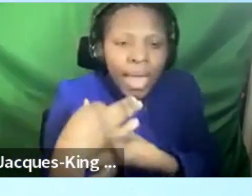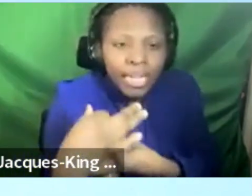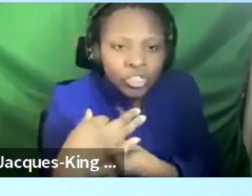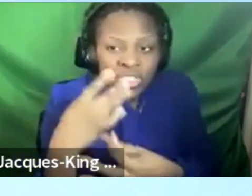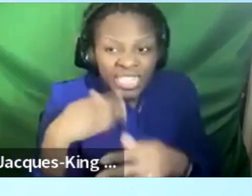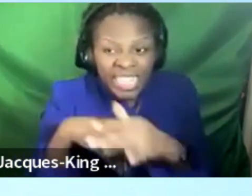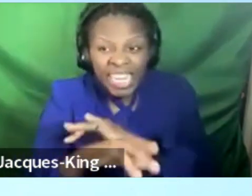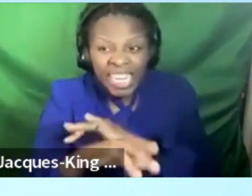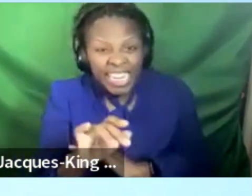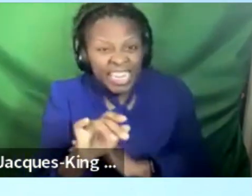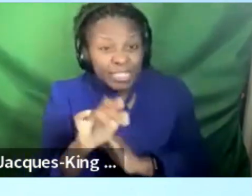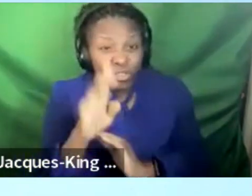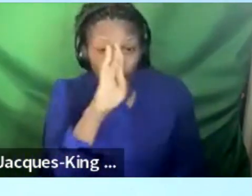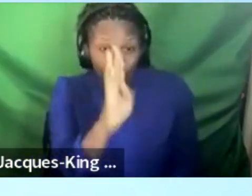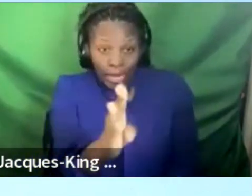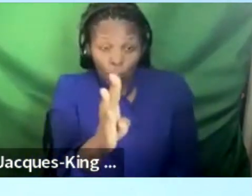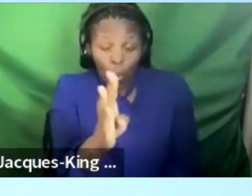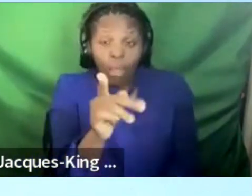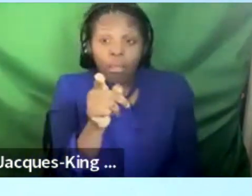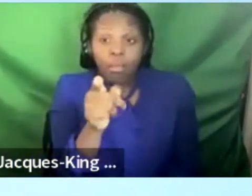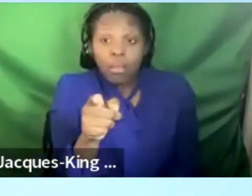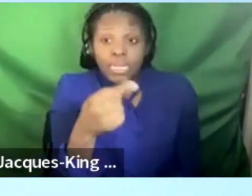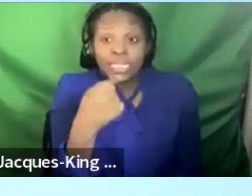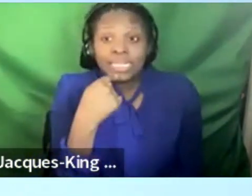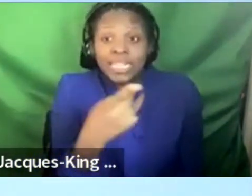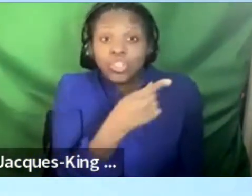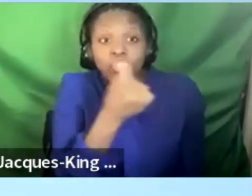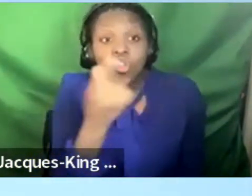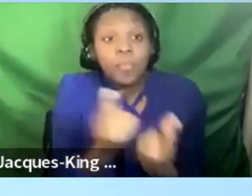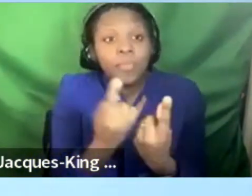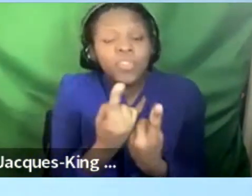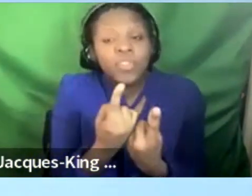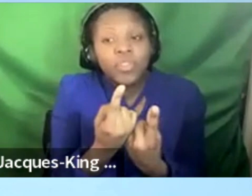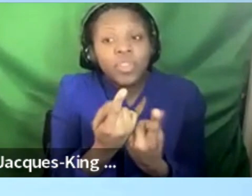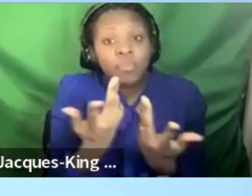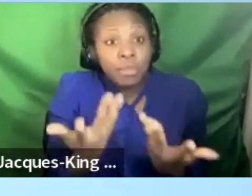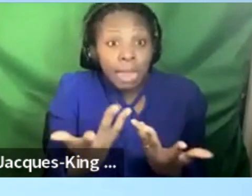then if you take this and you want to, you know, and if you're,